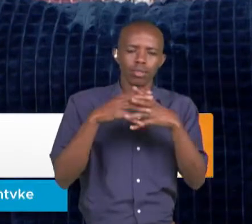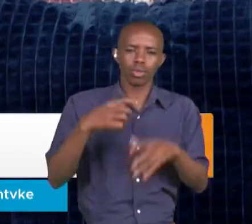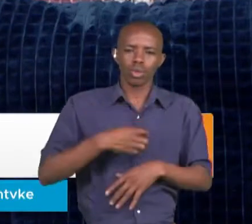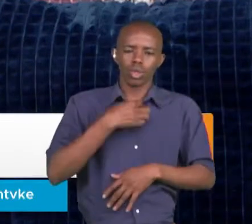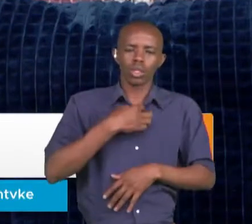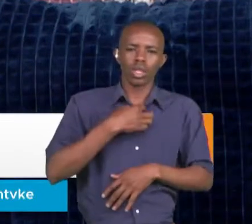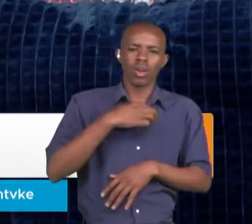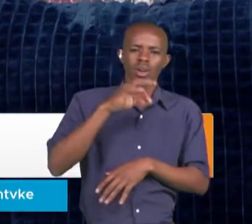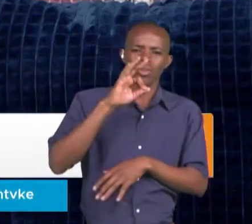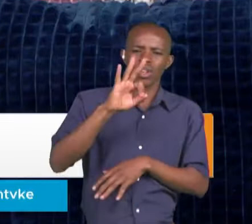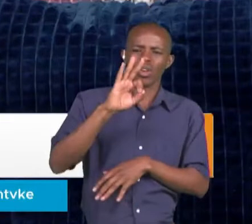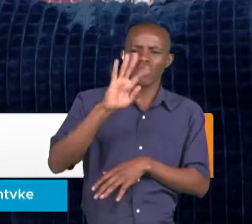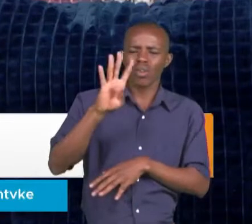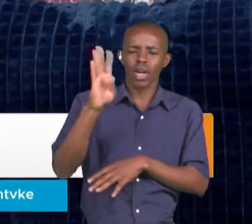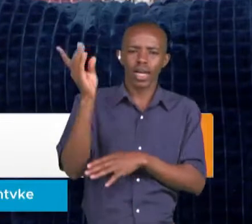3-4 days or thereabout,